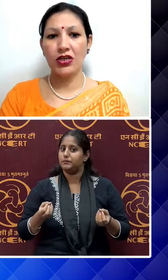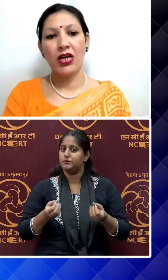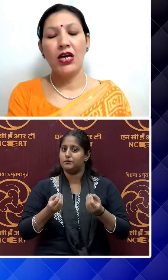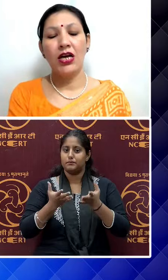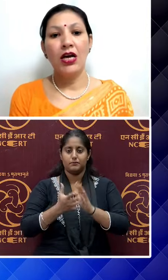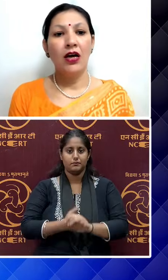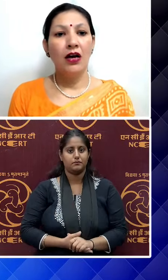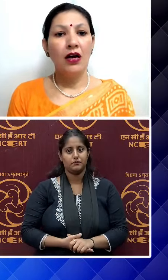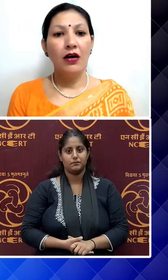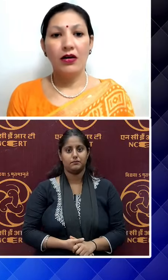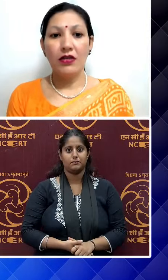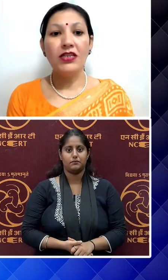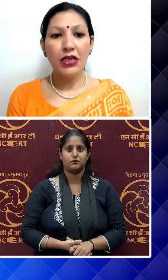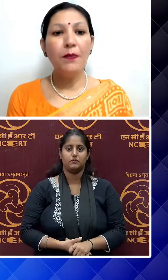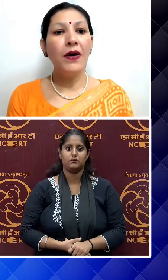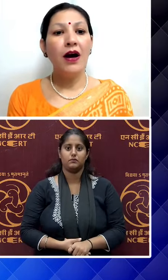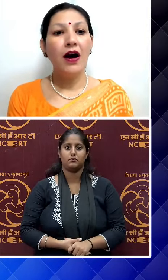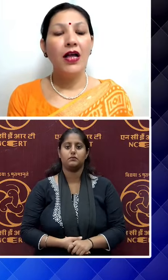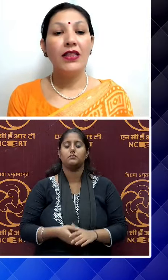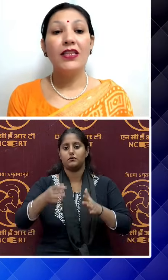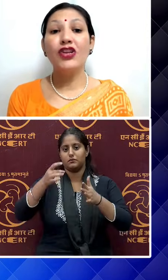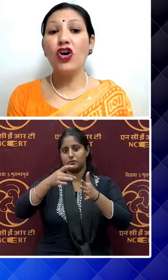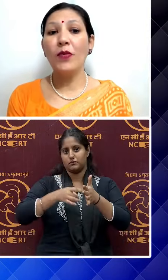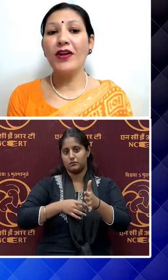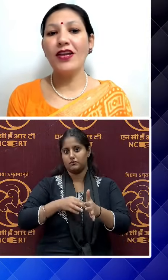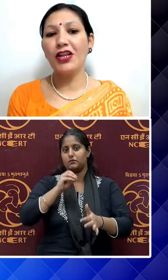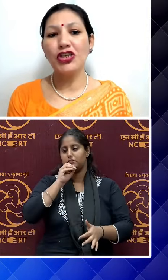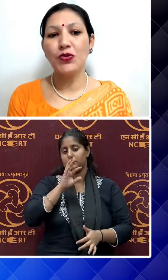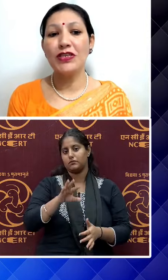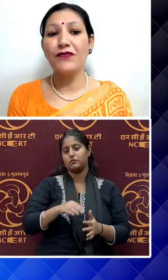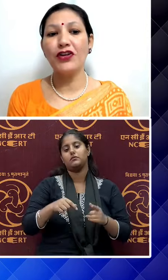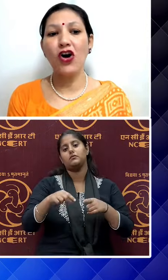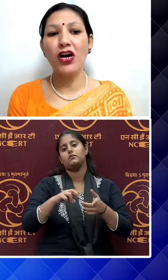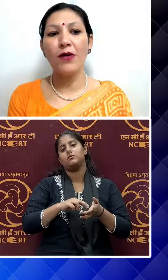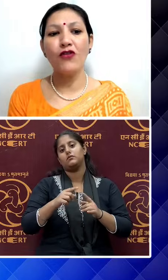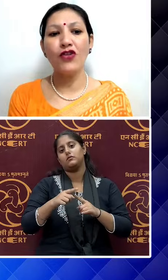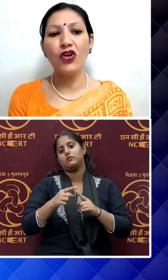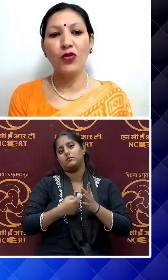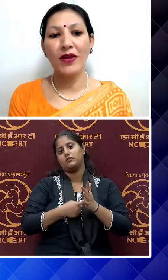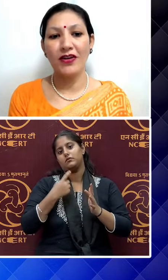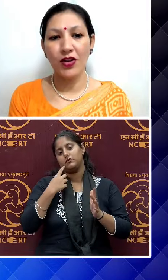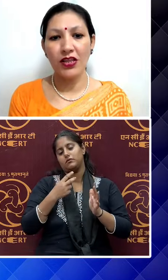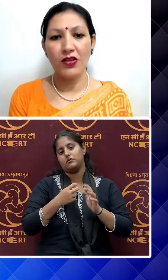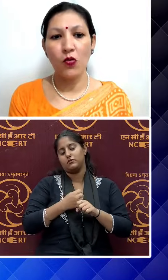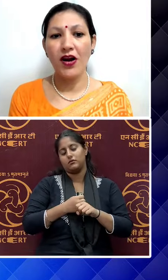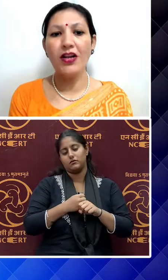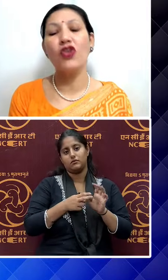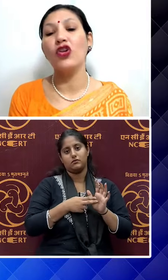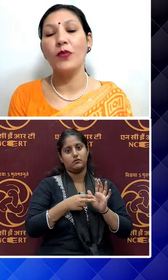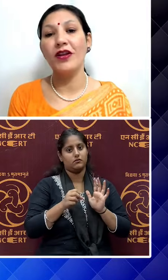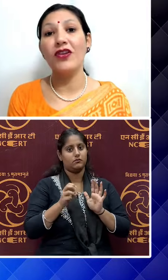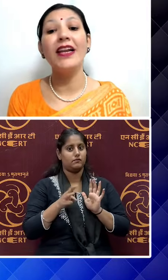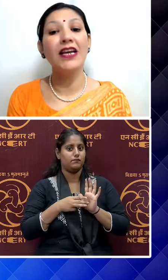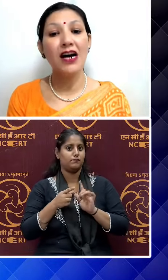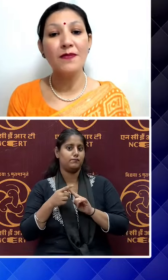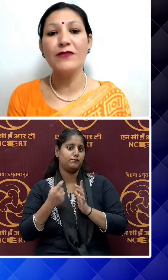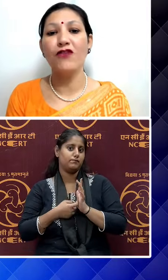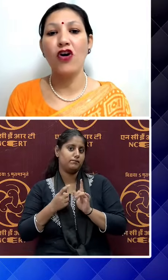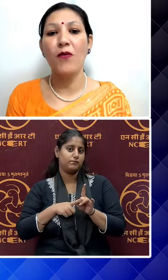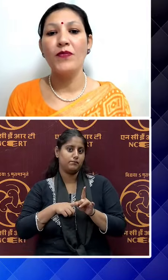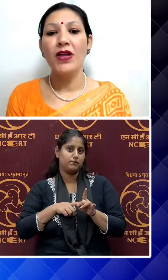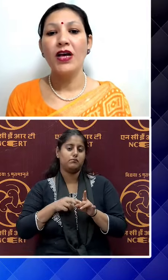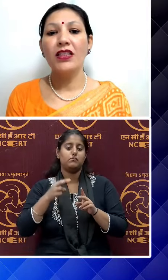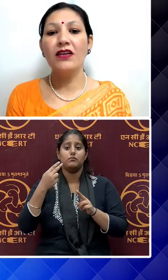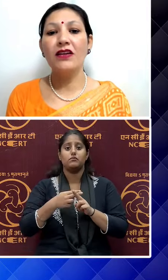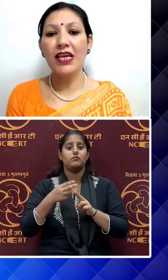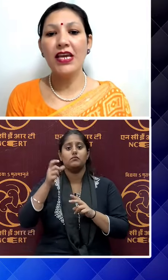much deep. Trigonometric ratios, if I talk about trigonometry, the word trigonometry, it comes